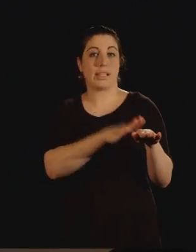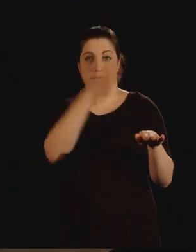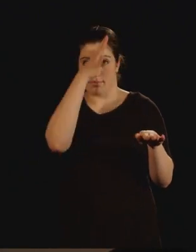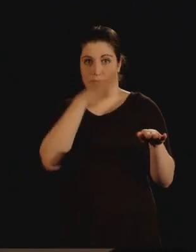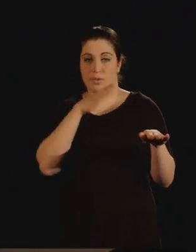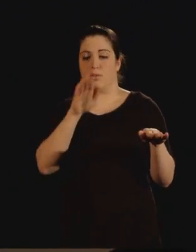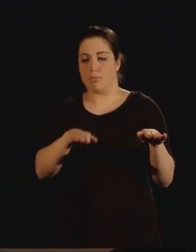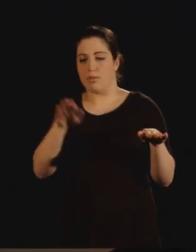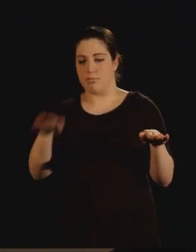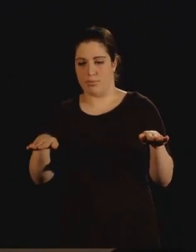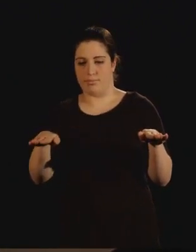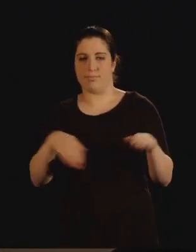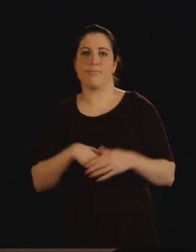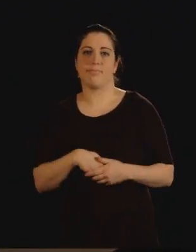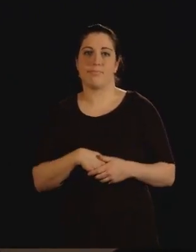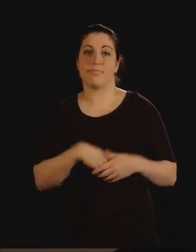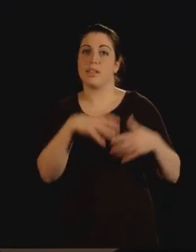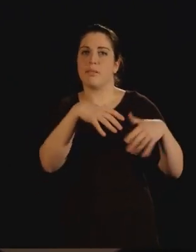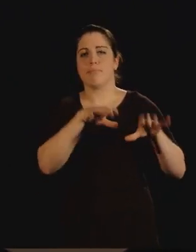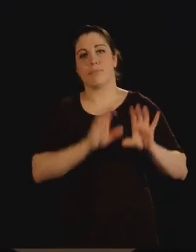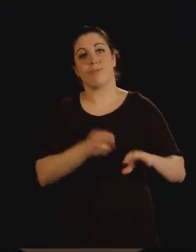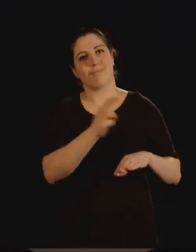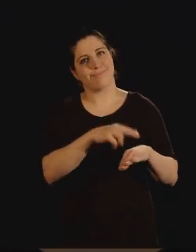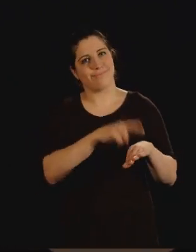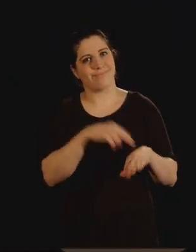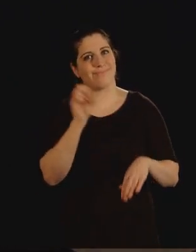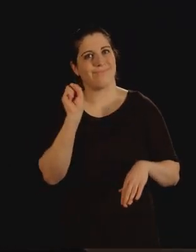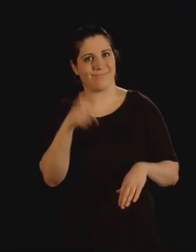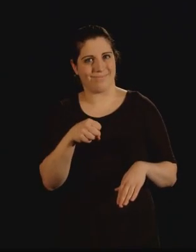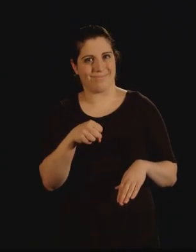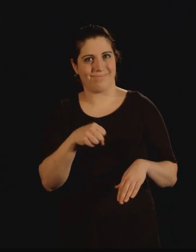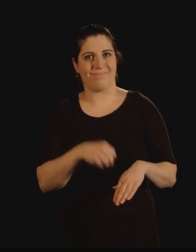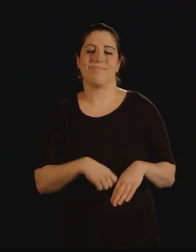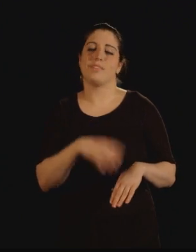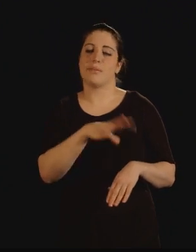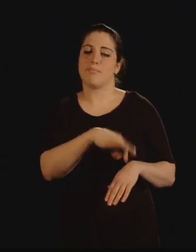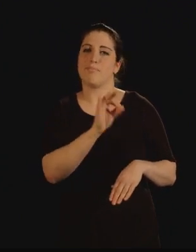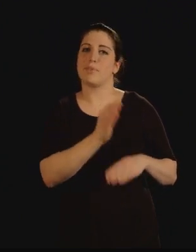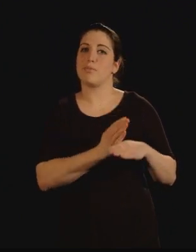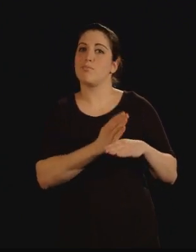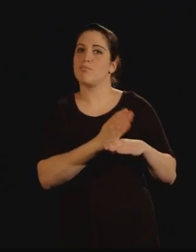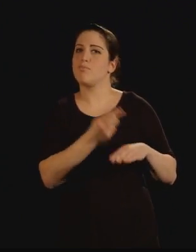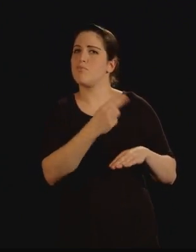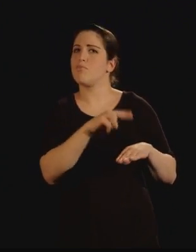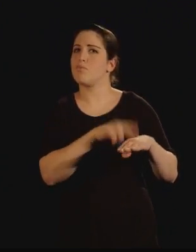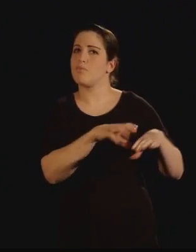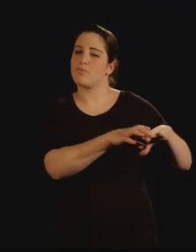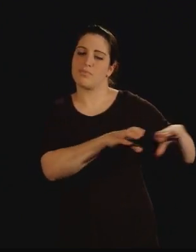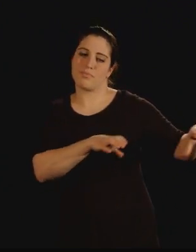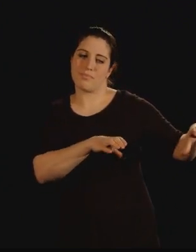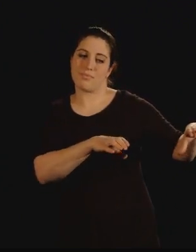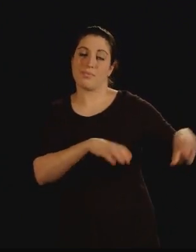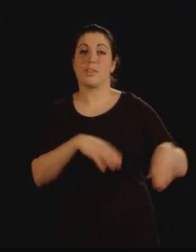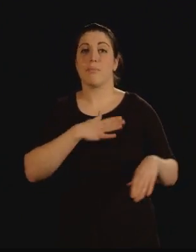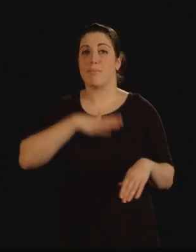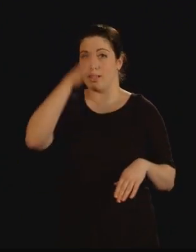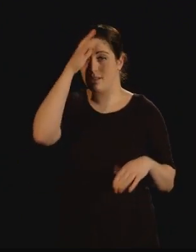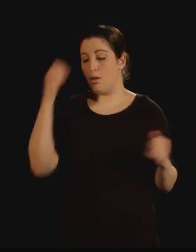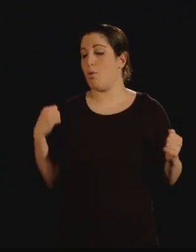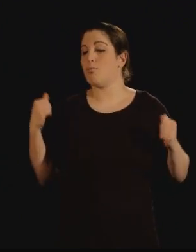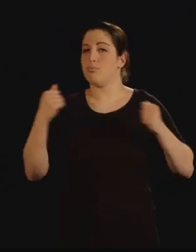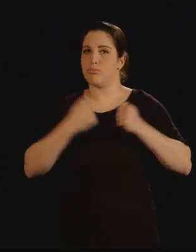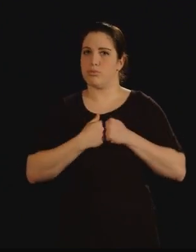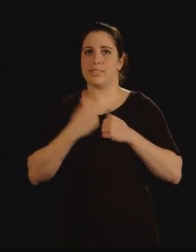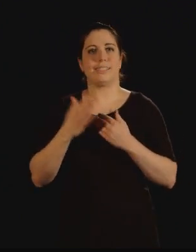Yes, the burial was green. I chose a non-toxic wood casket reminiscent of mom's. Dad wore a 100% biodegradable